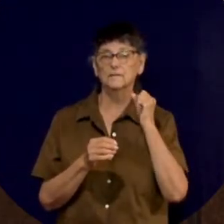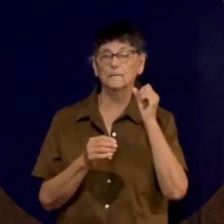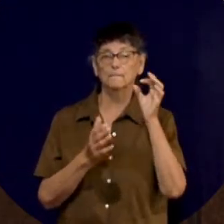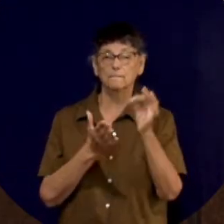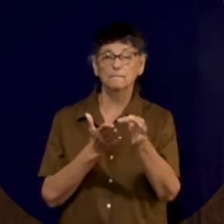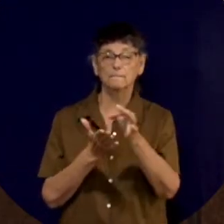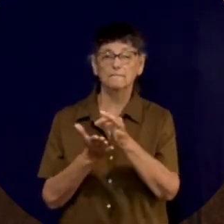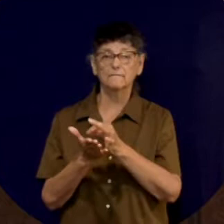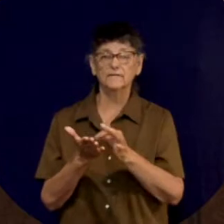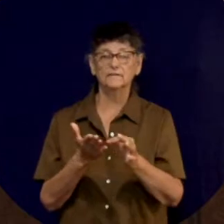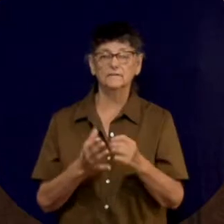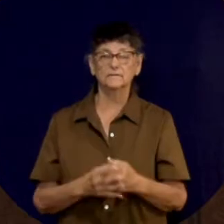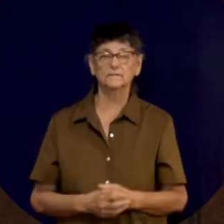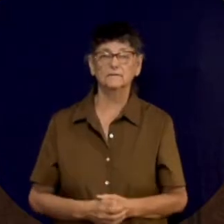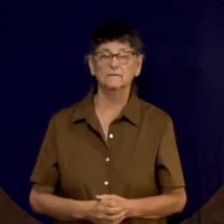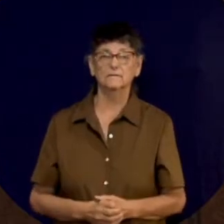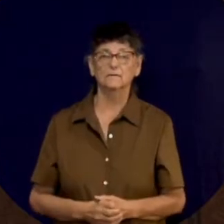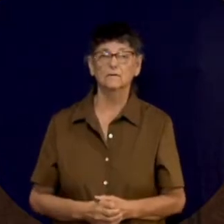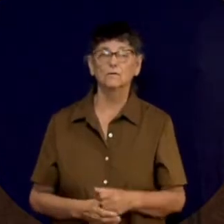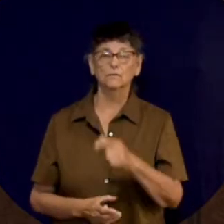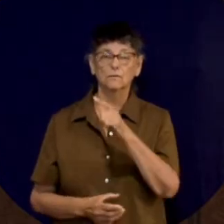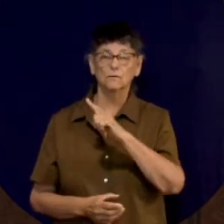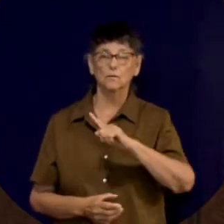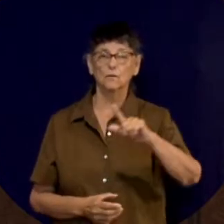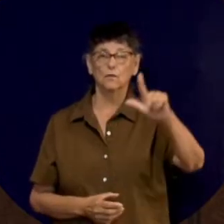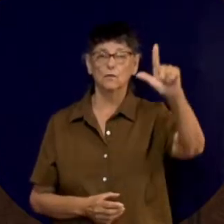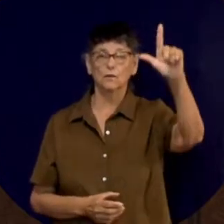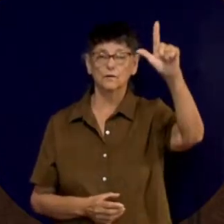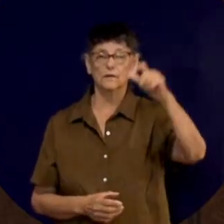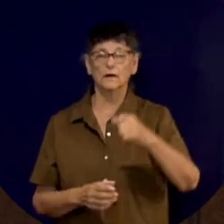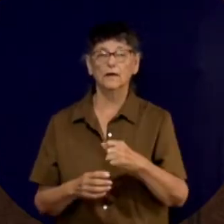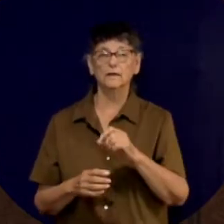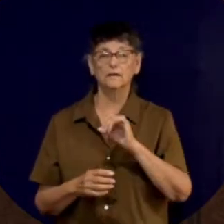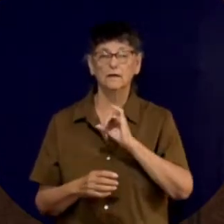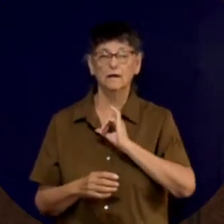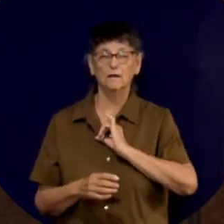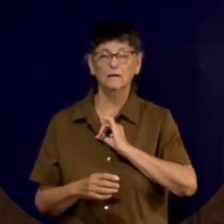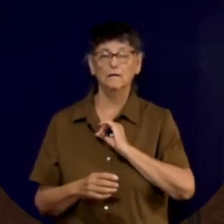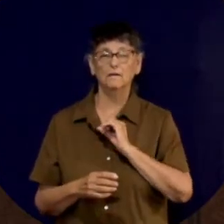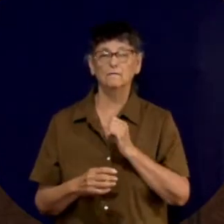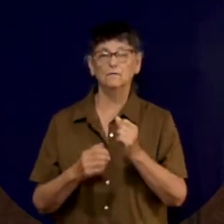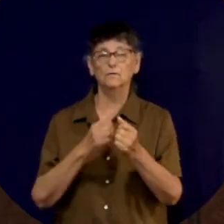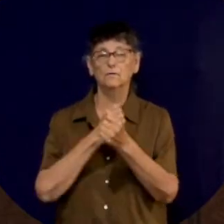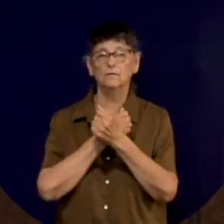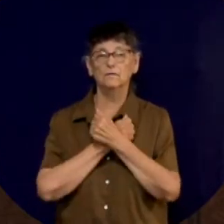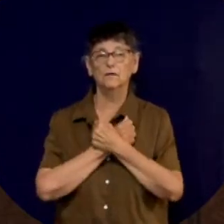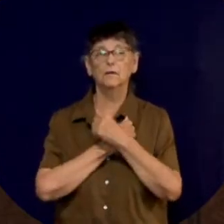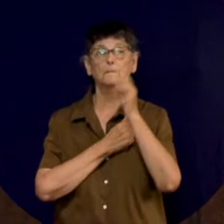Pieces. Lord, I love